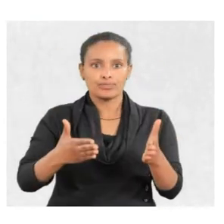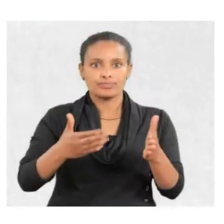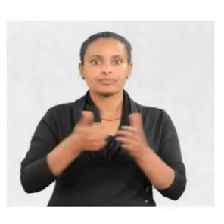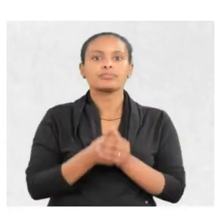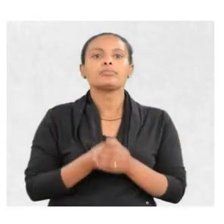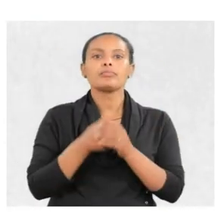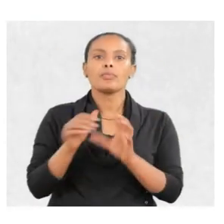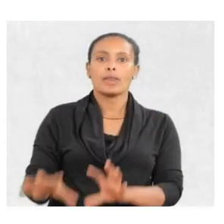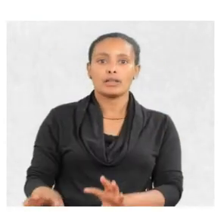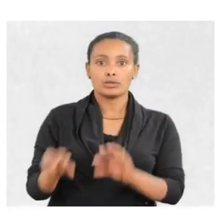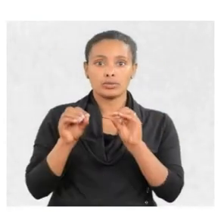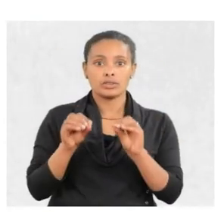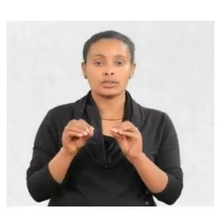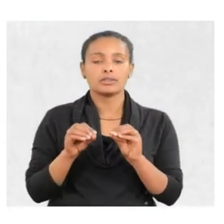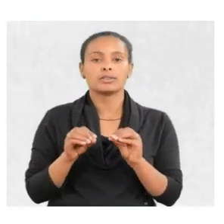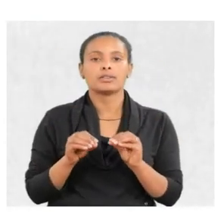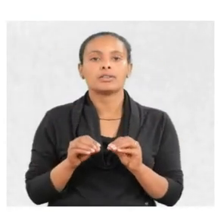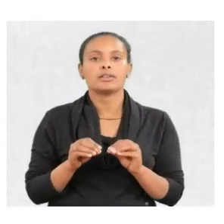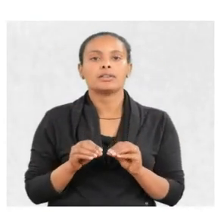Students,